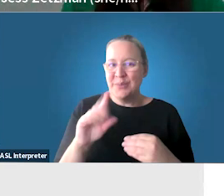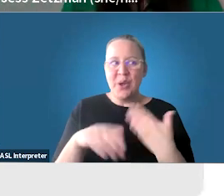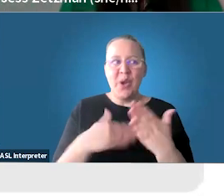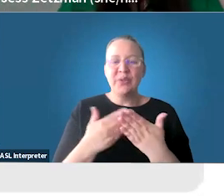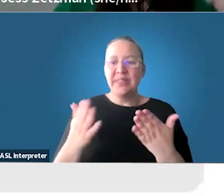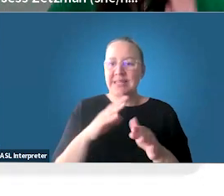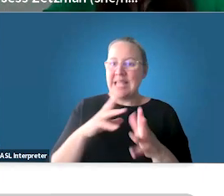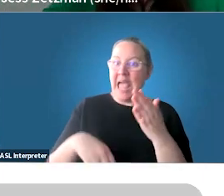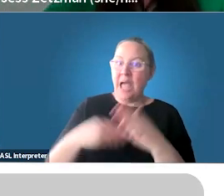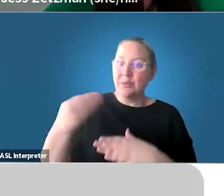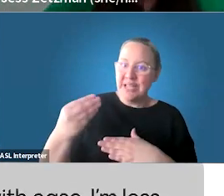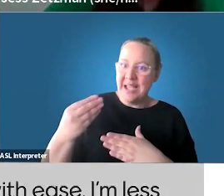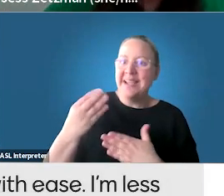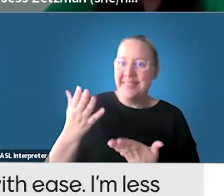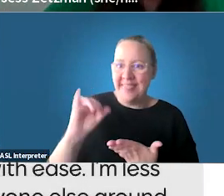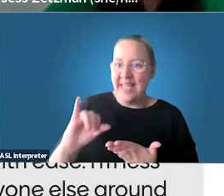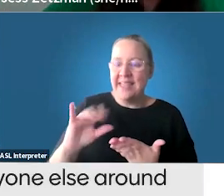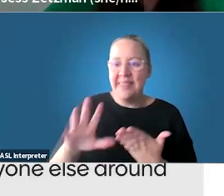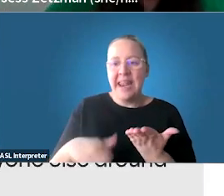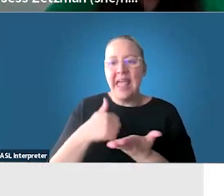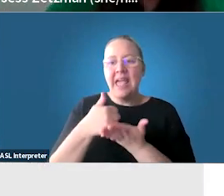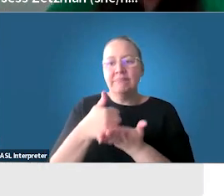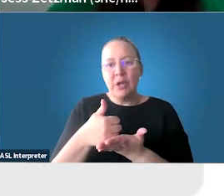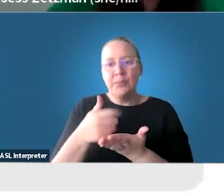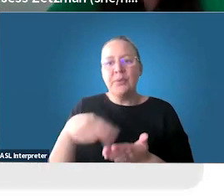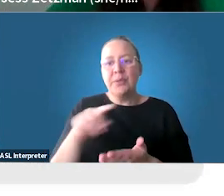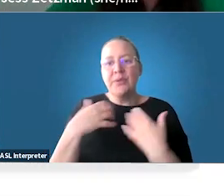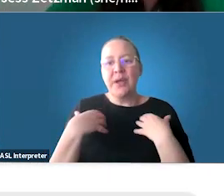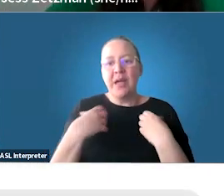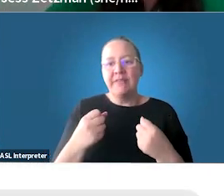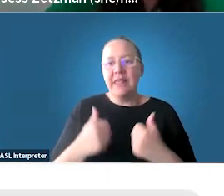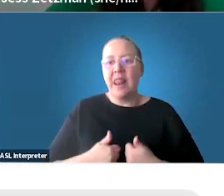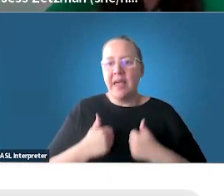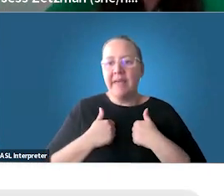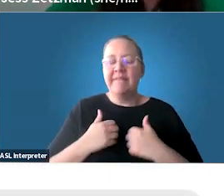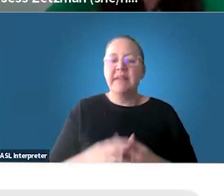things outside as well that contribute to your ability to live your healthiest life possible.